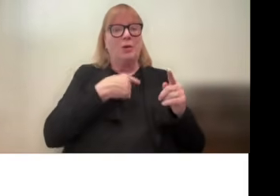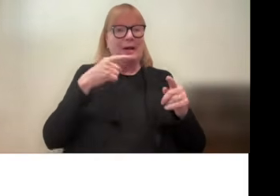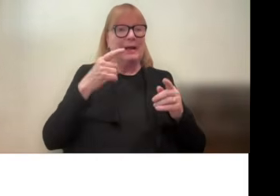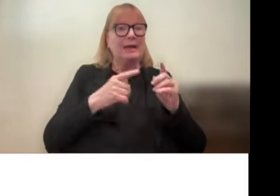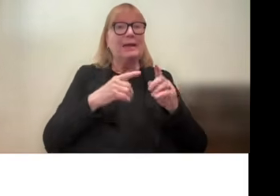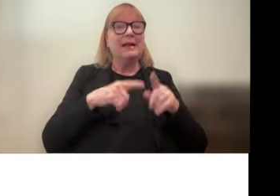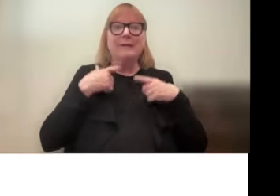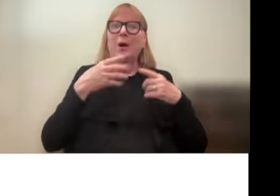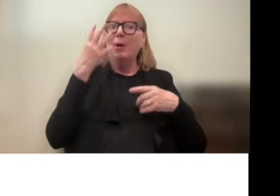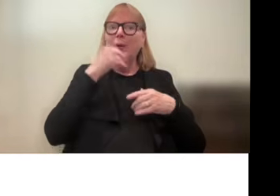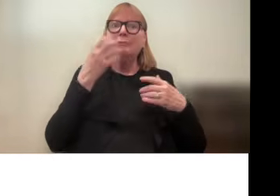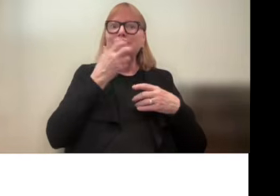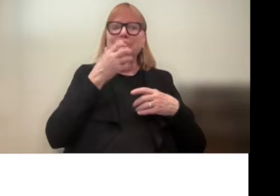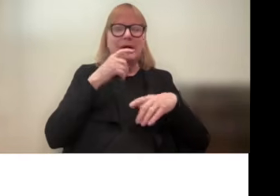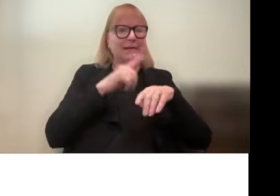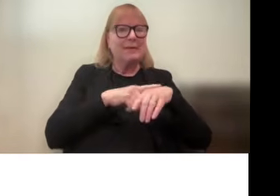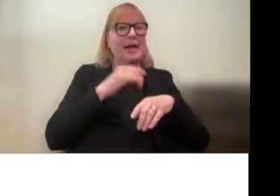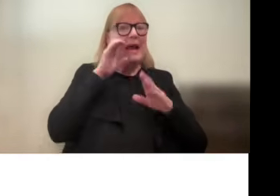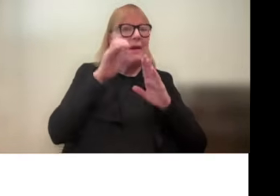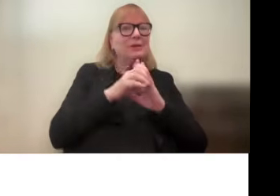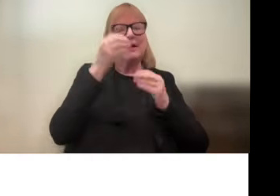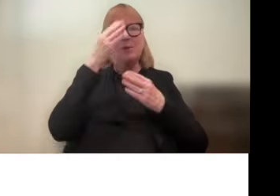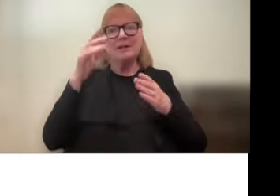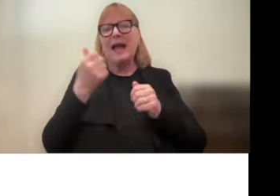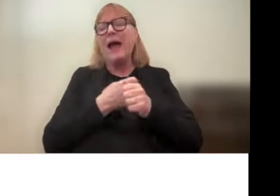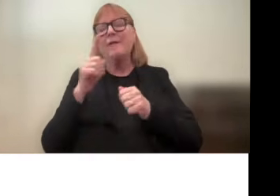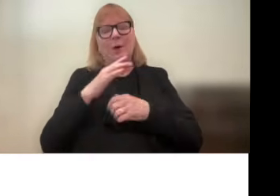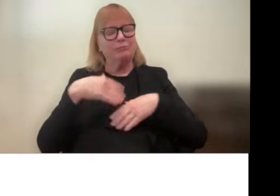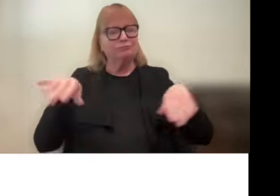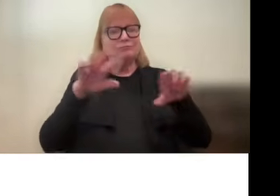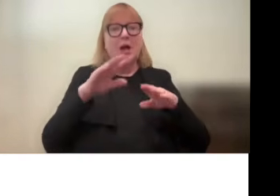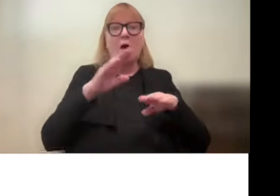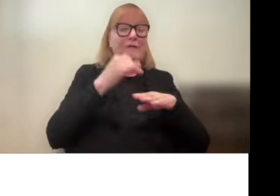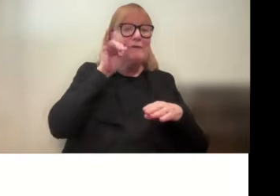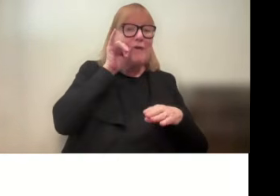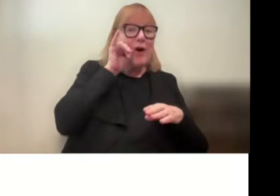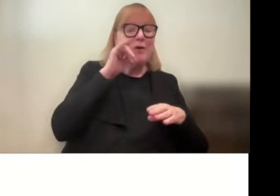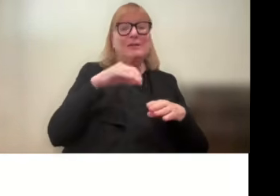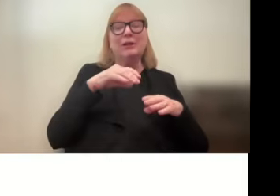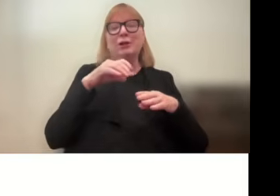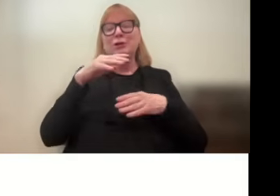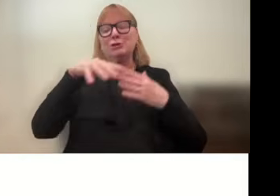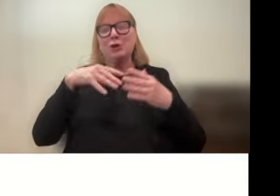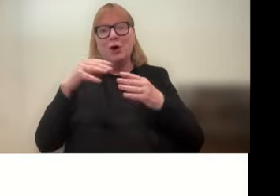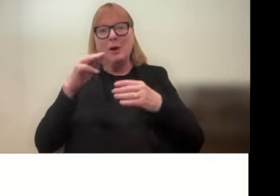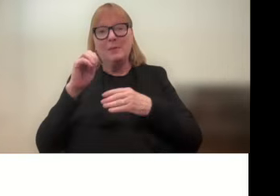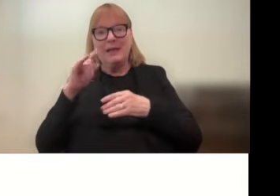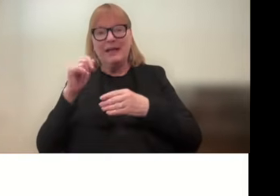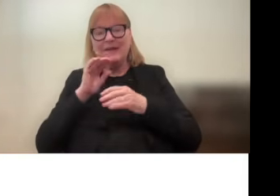pretty remarkable time. Images and information are everywhere on our phones and our social media feeds, and